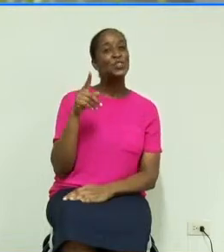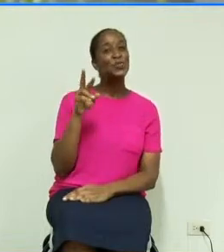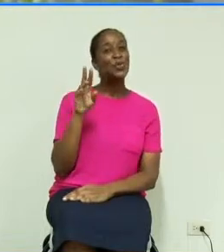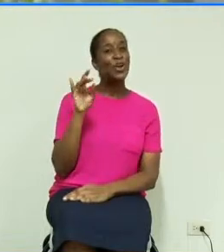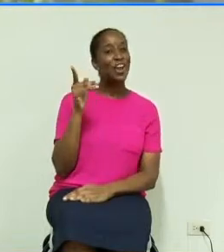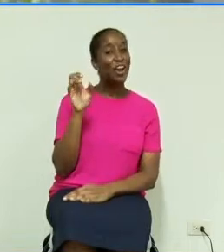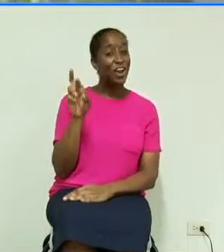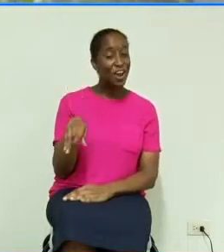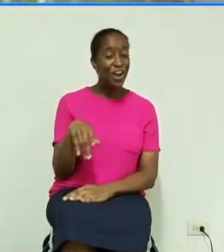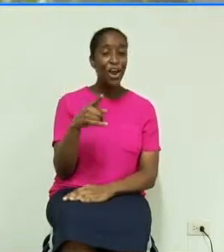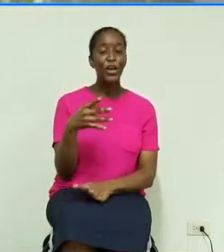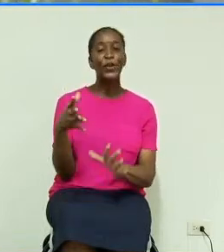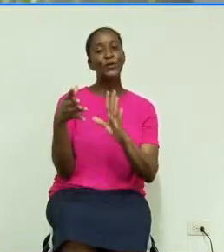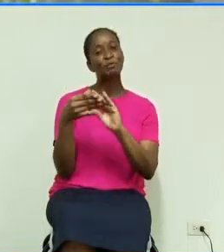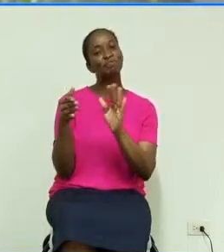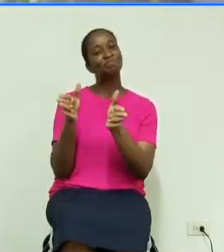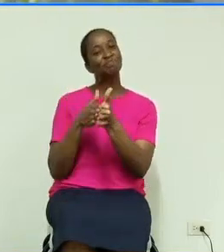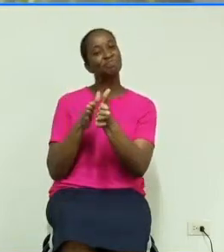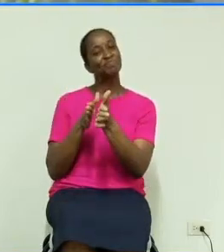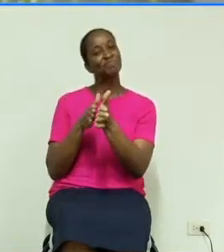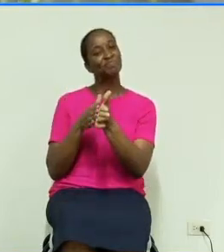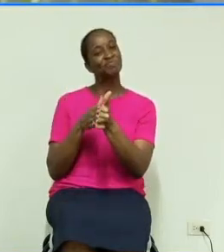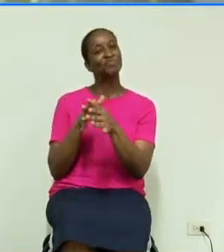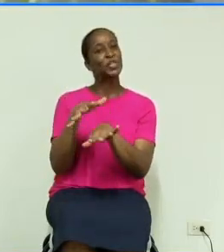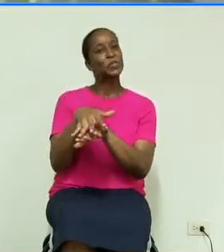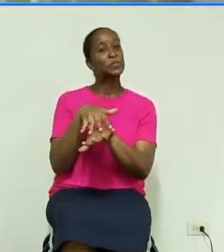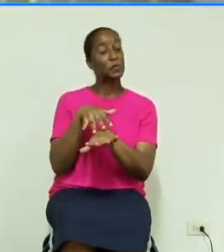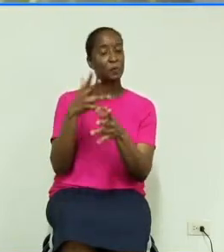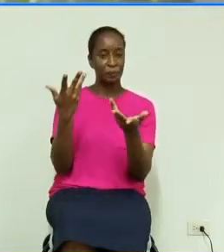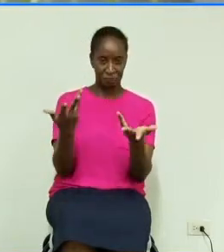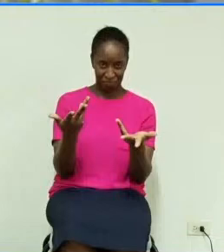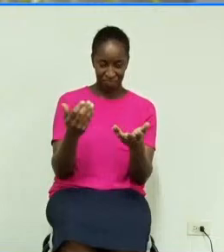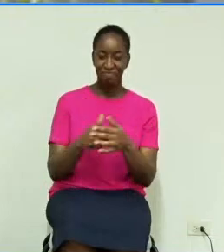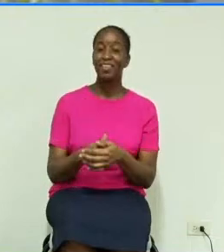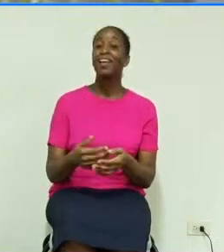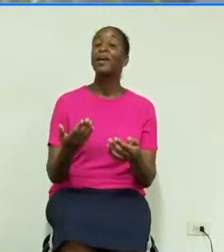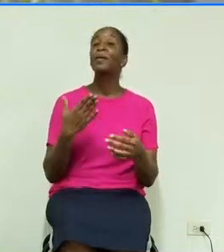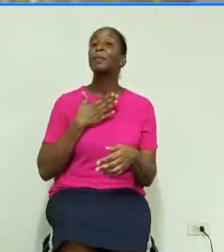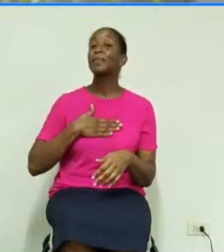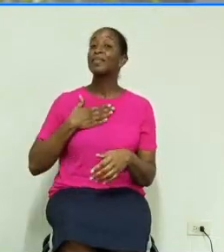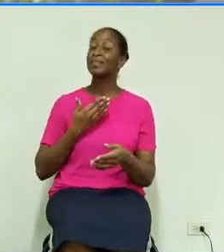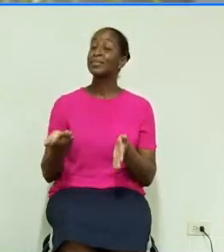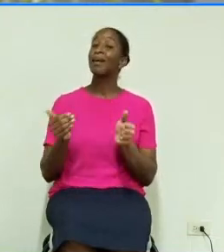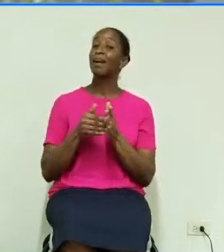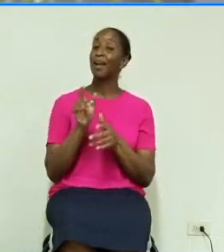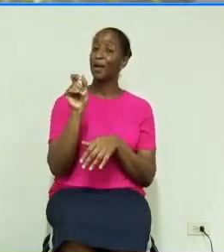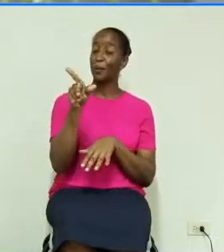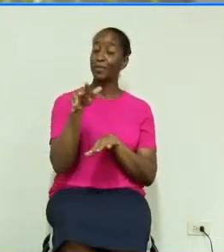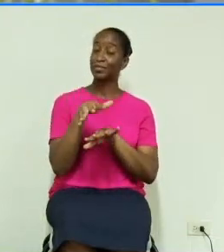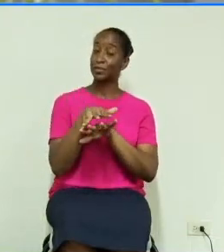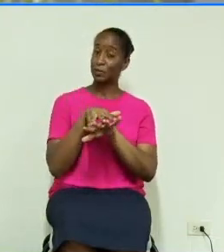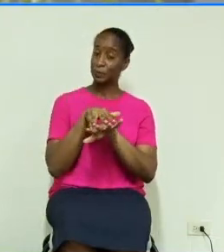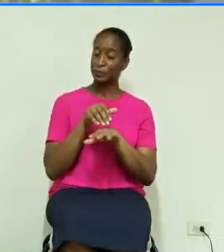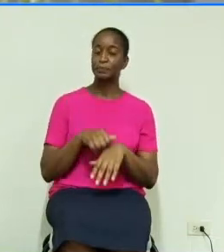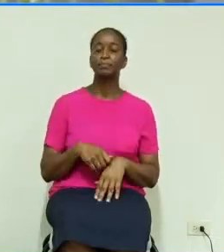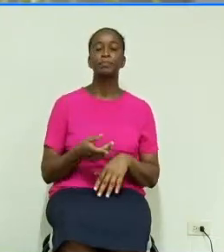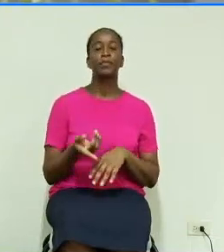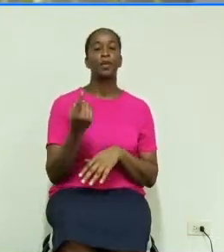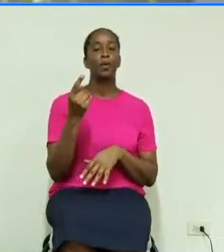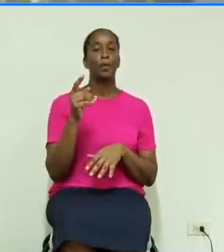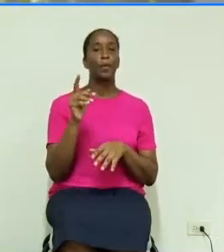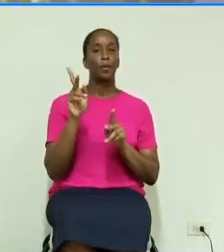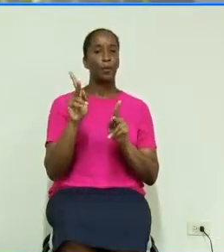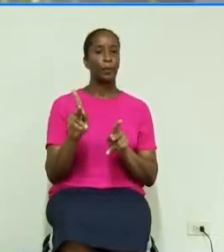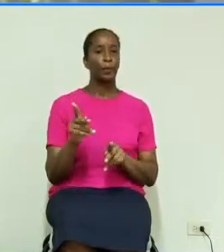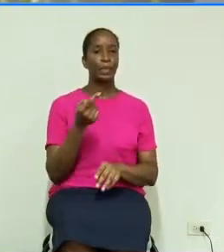so the first question is from someone who actually wrote into us saying that you should scrap the Senate completely because